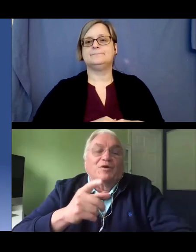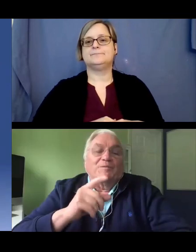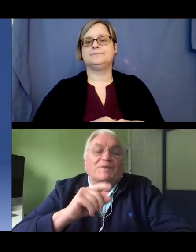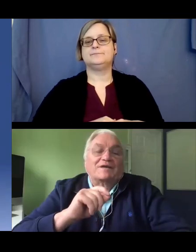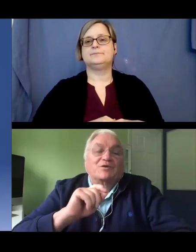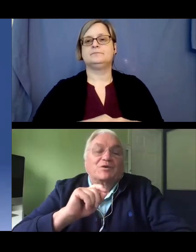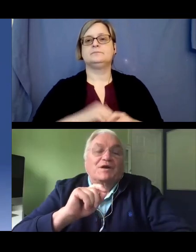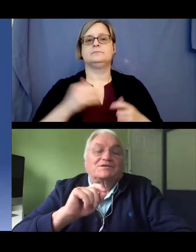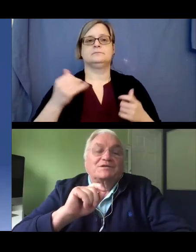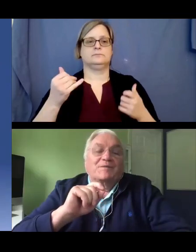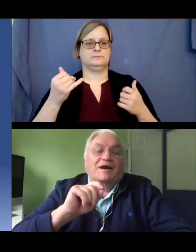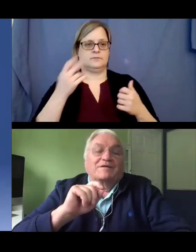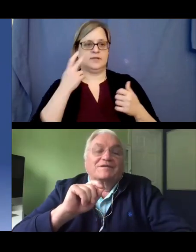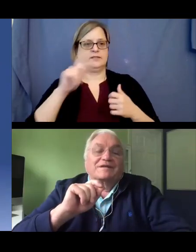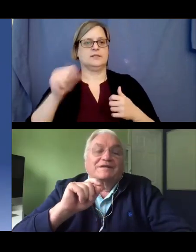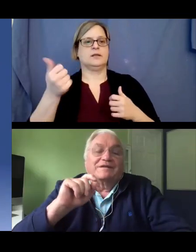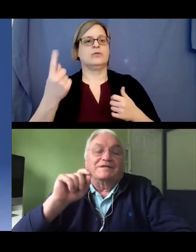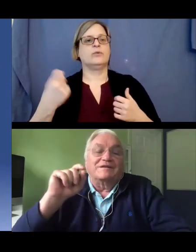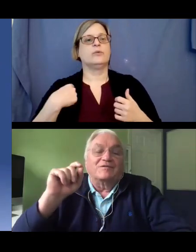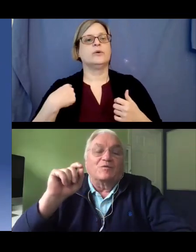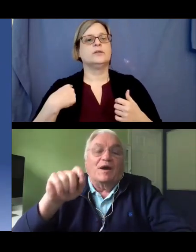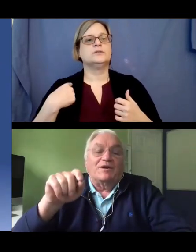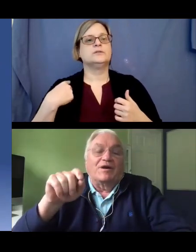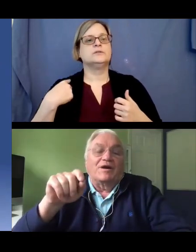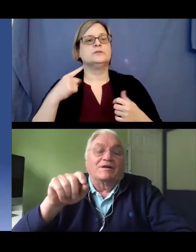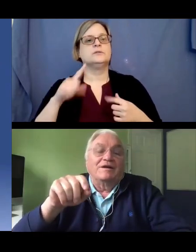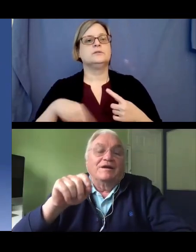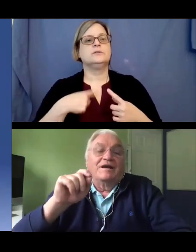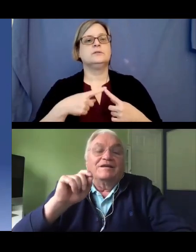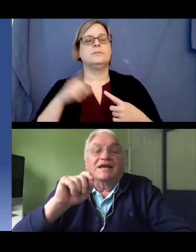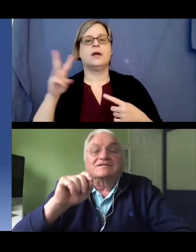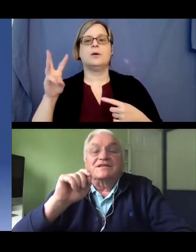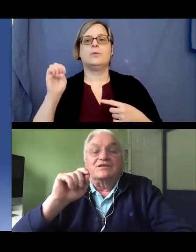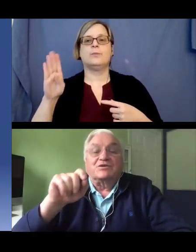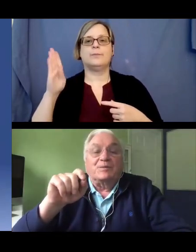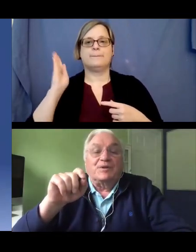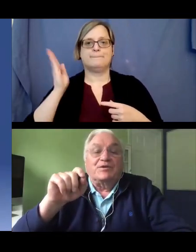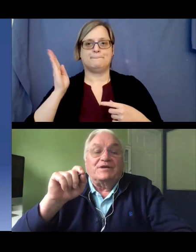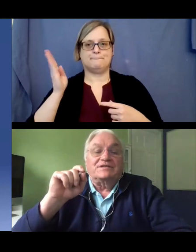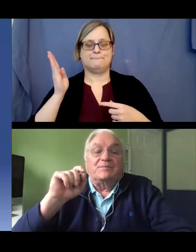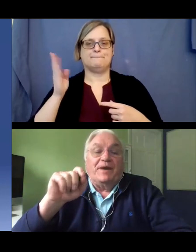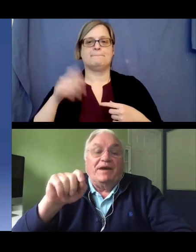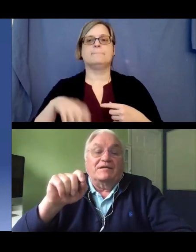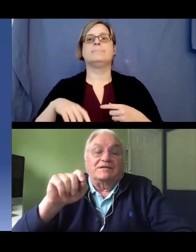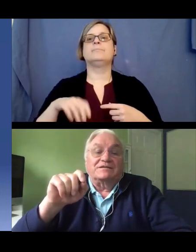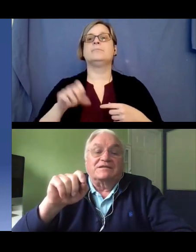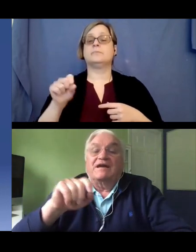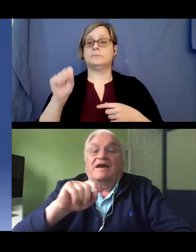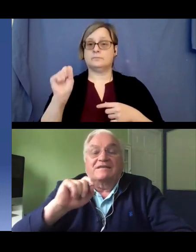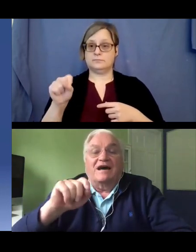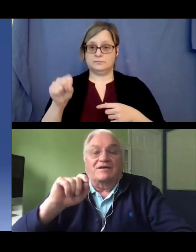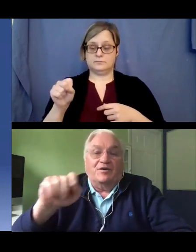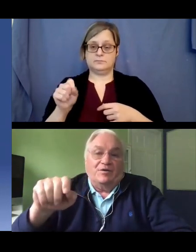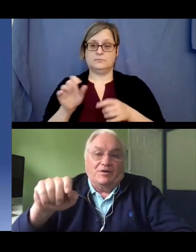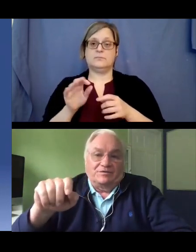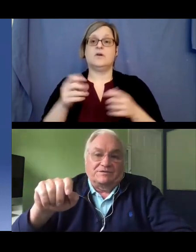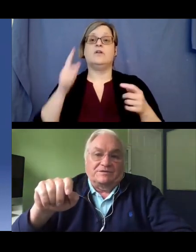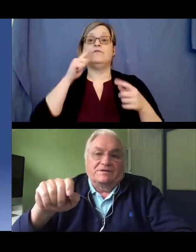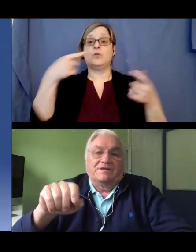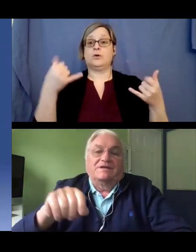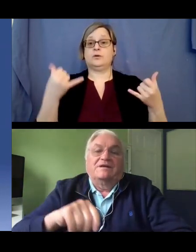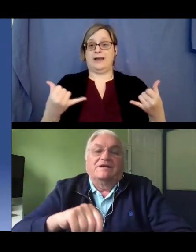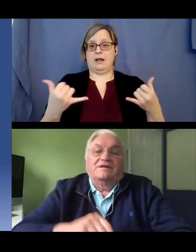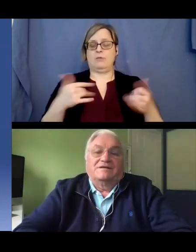We're going back to a question about the webinar. Yes, the interpreter is a panelist and not a